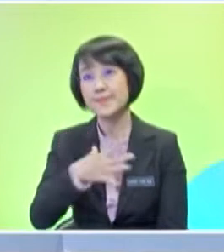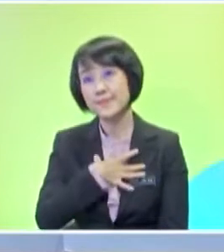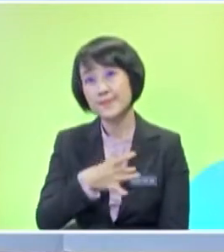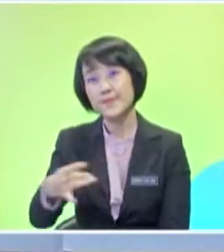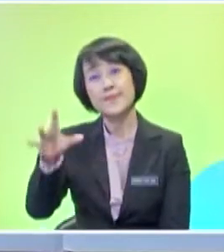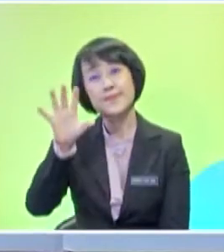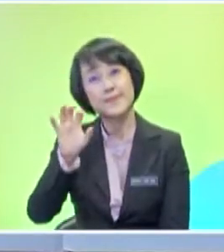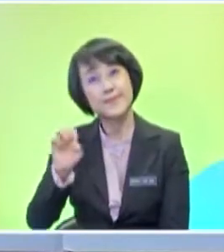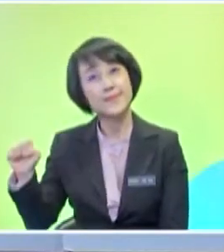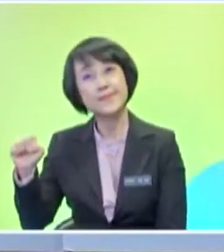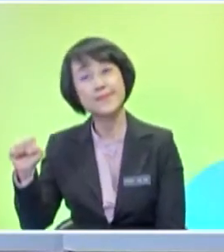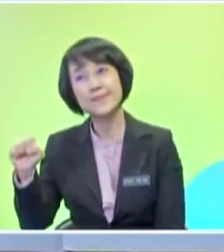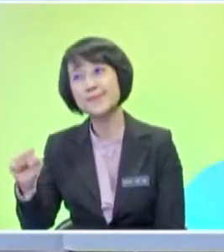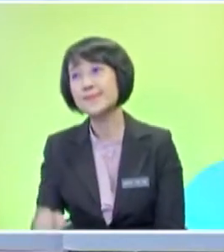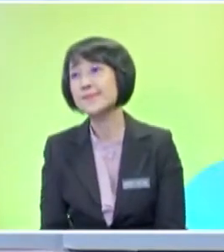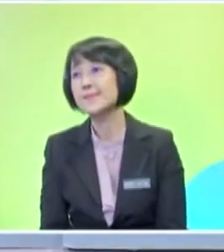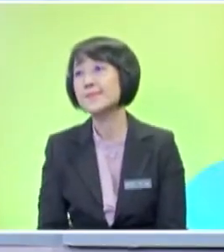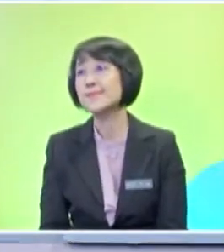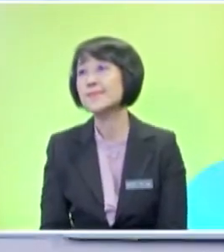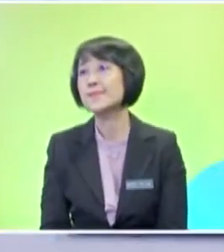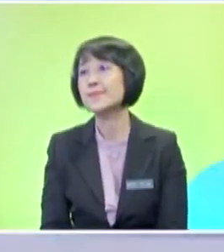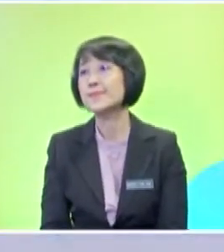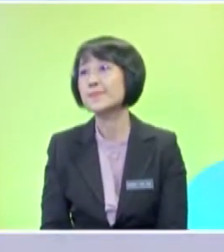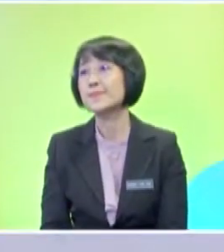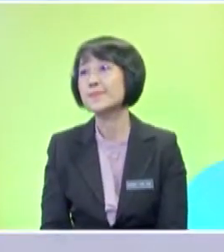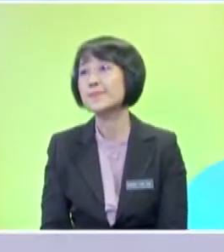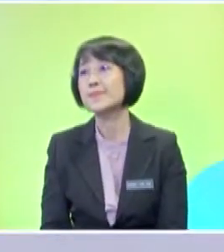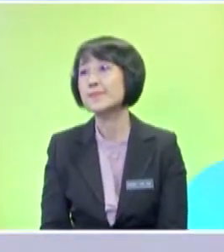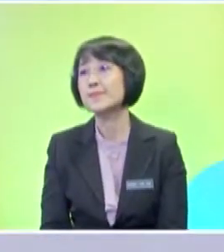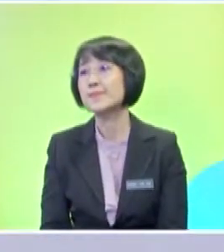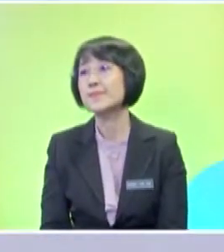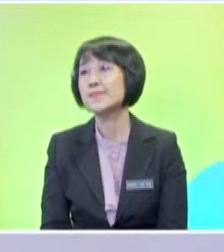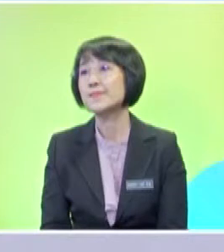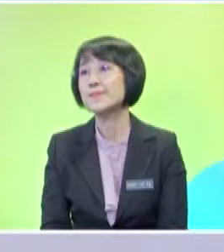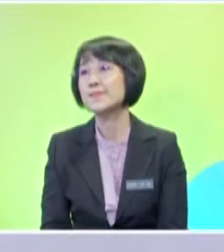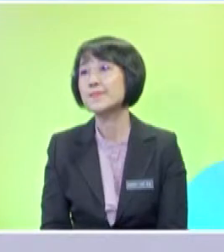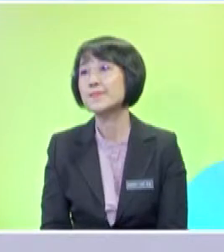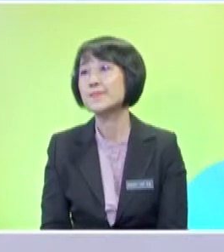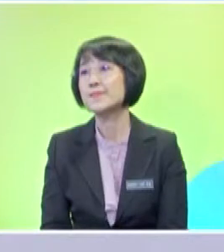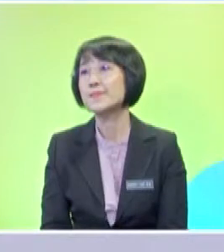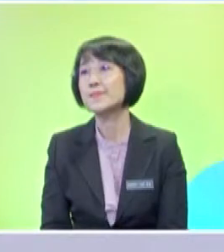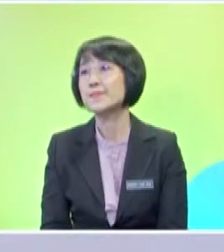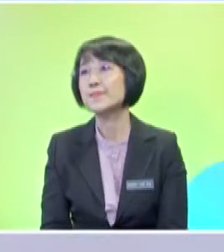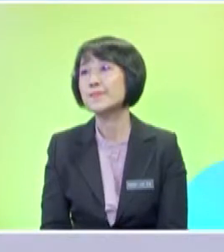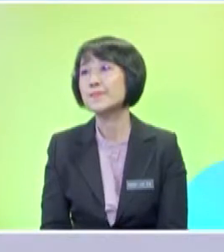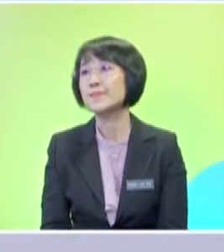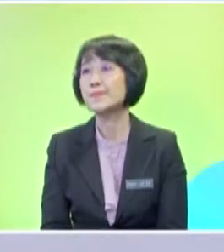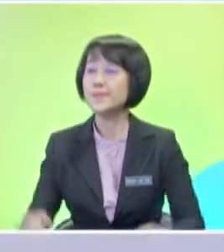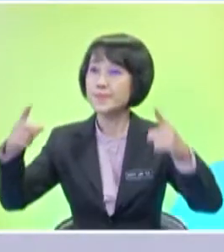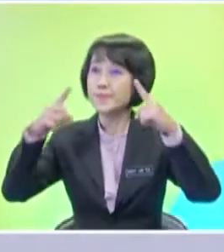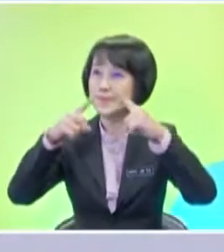likes... Can you read it for me? Okay, sure. Nani likes to